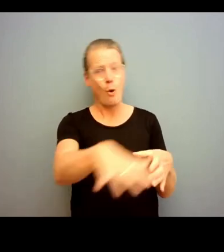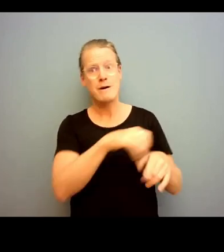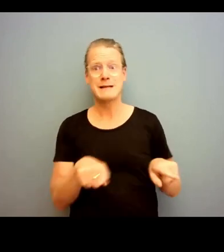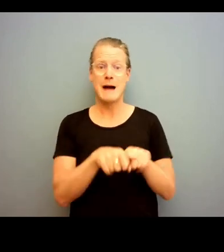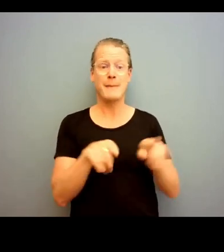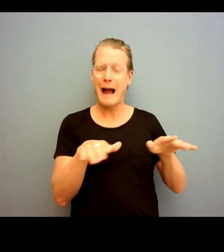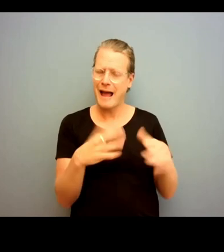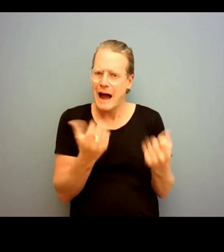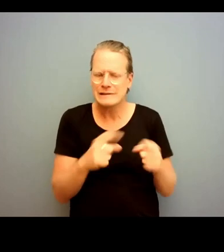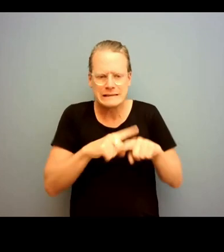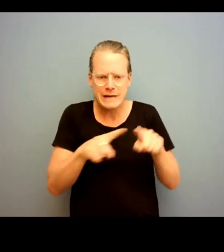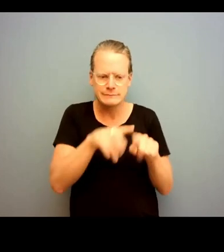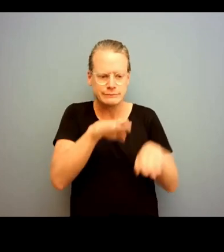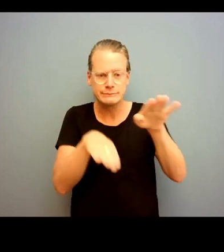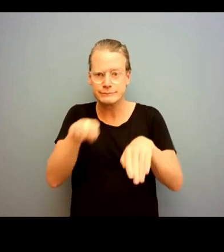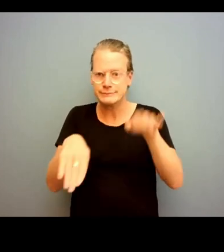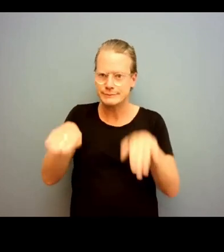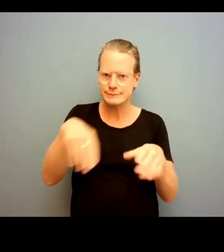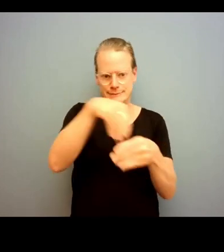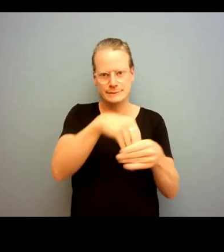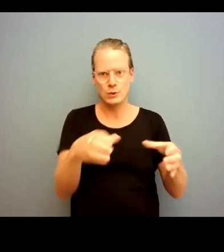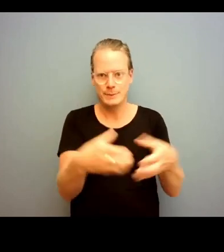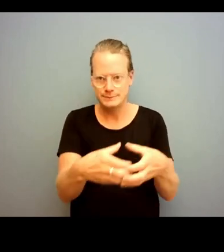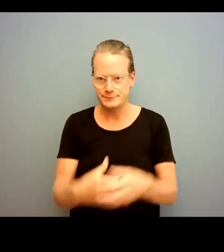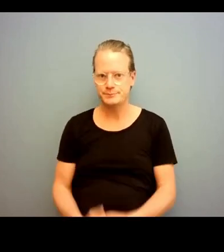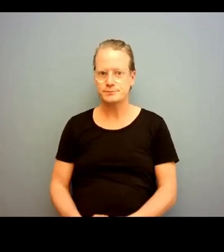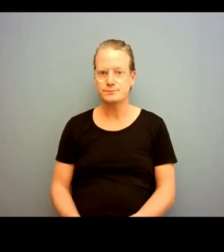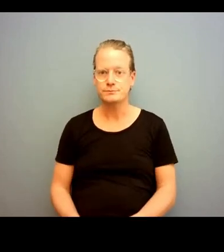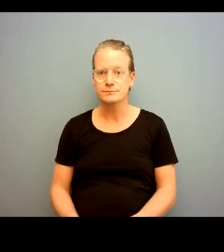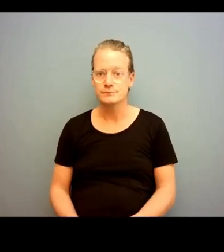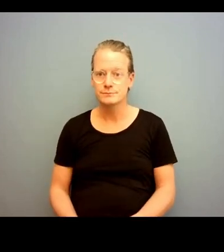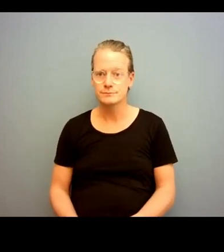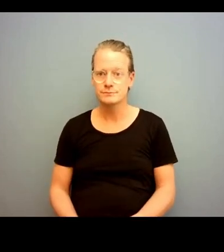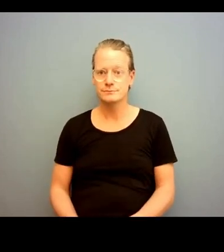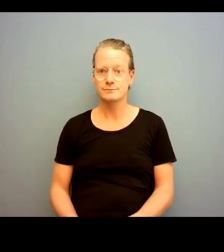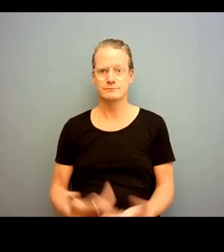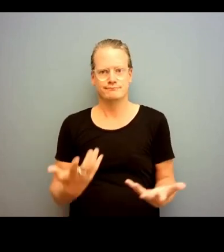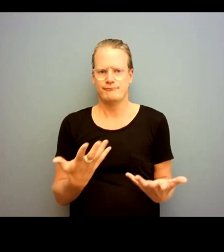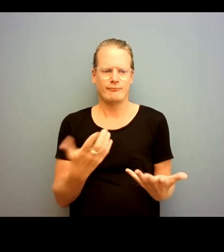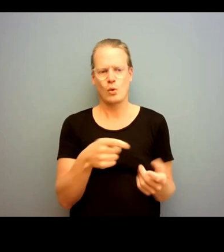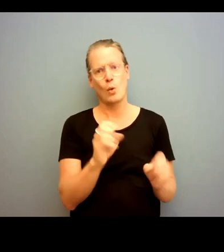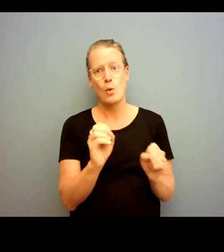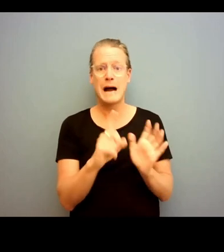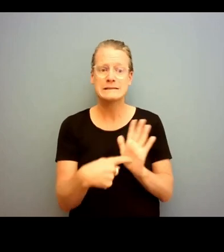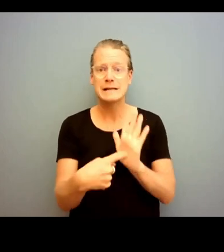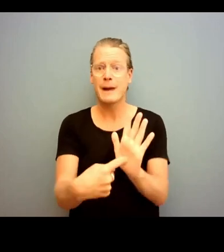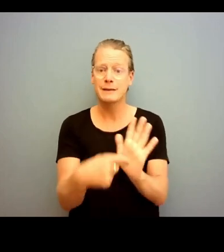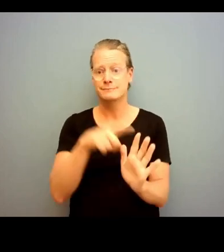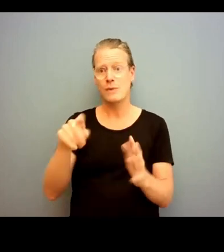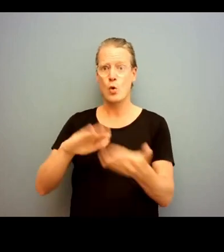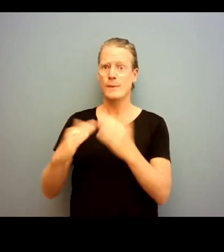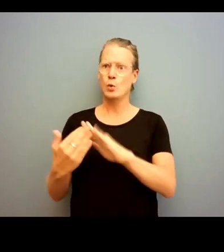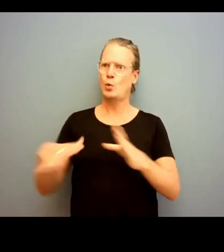representing minorities within minorities are not recognized well enough. We hope that this will change